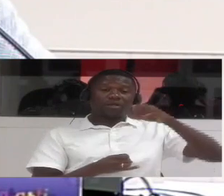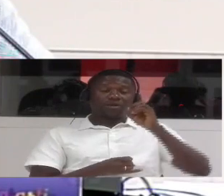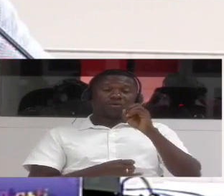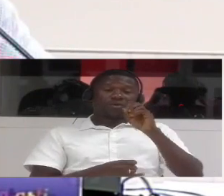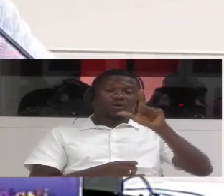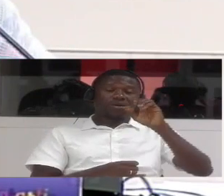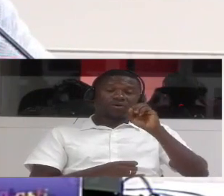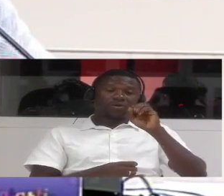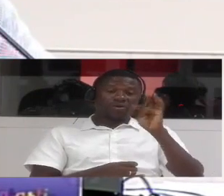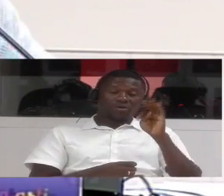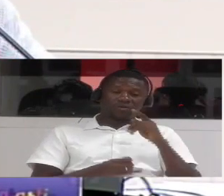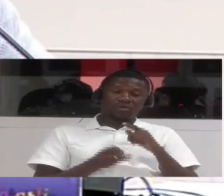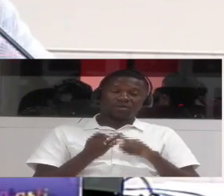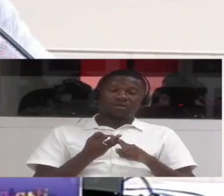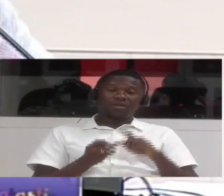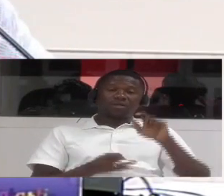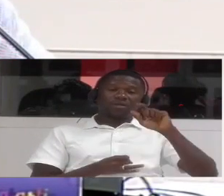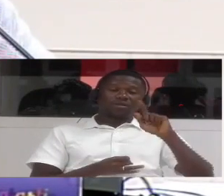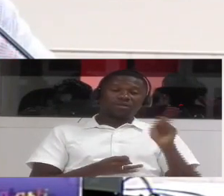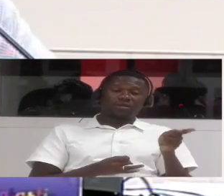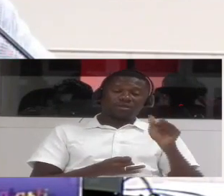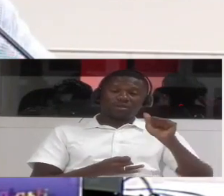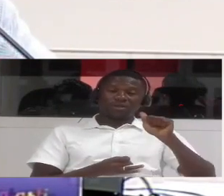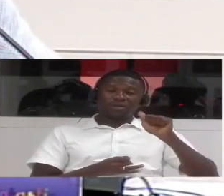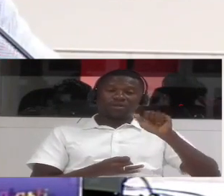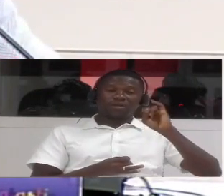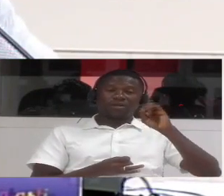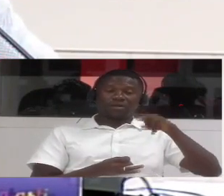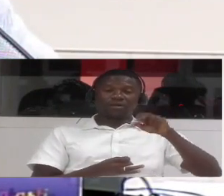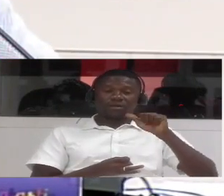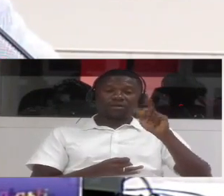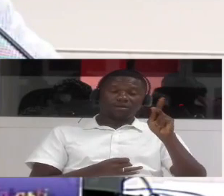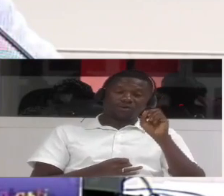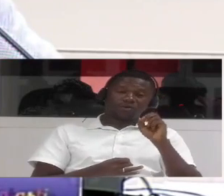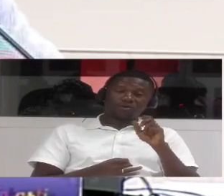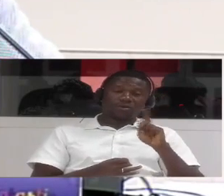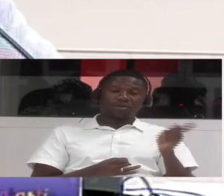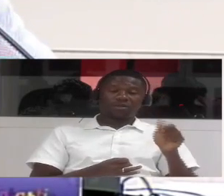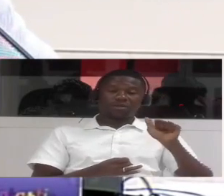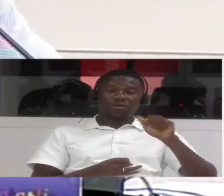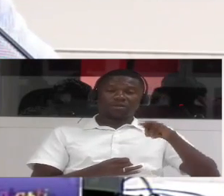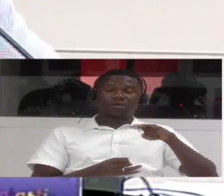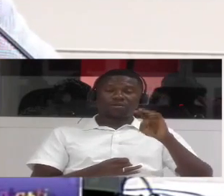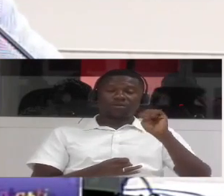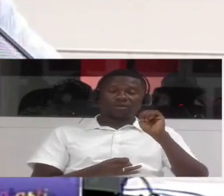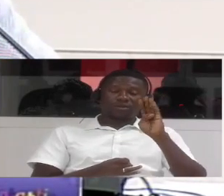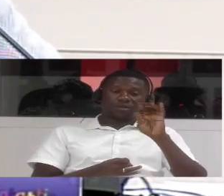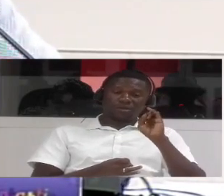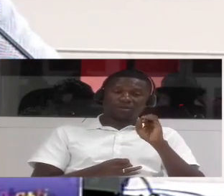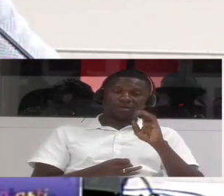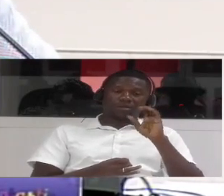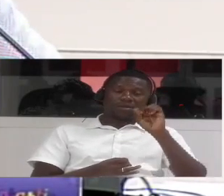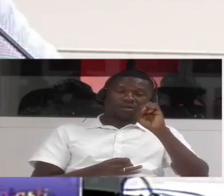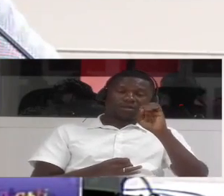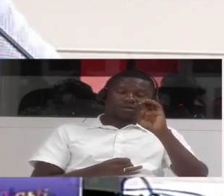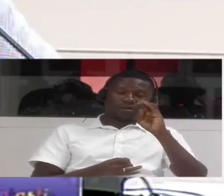Gainako. Echo. Gainako. Gambia Echo. Yeah, so you had a lot of them. So this provision